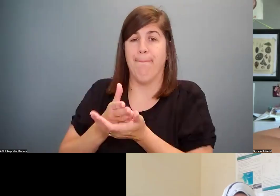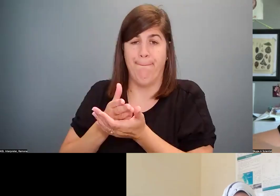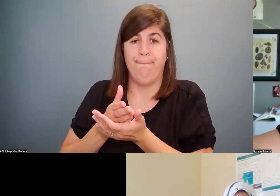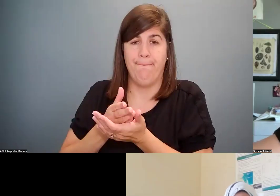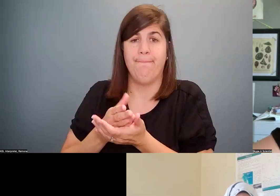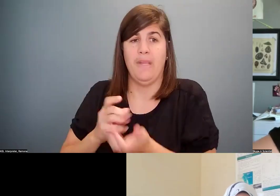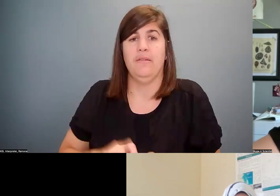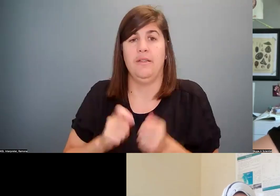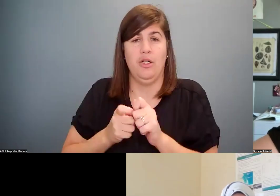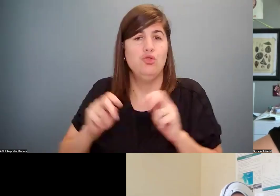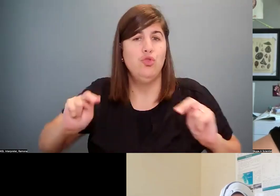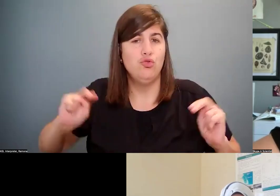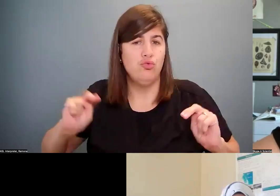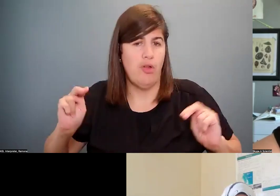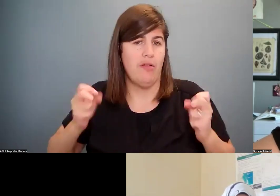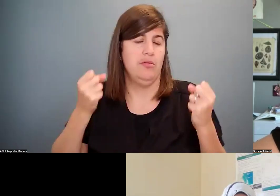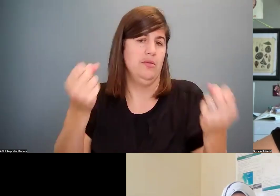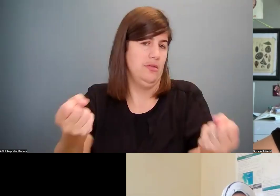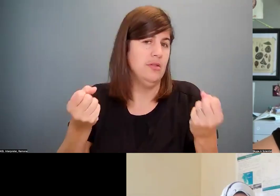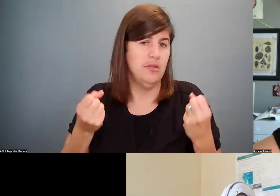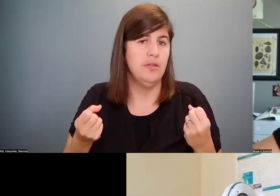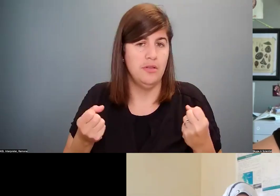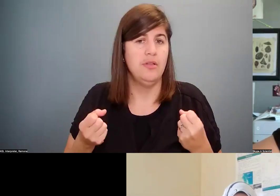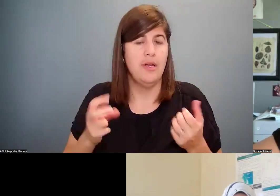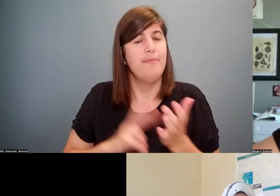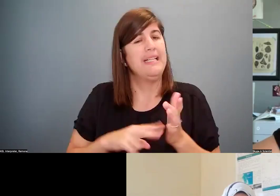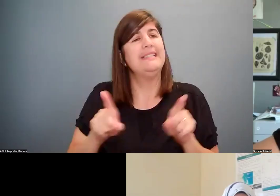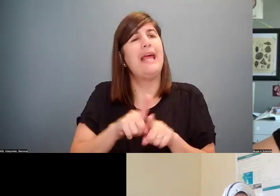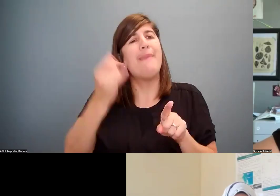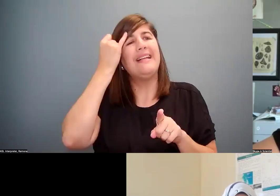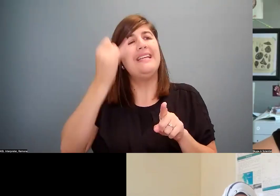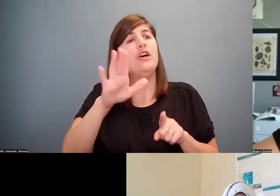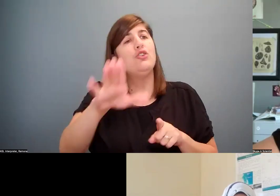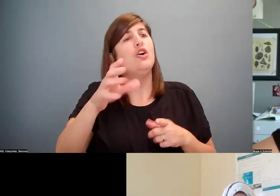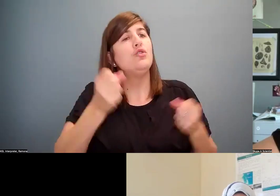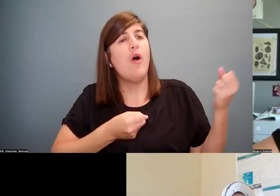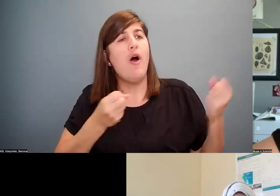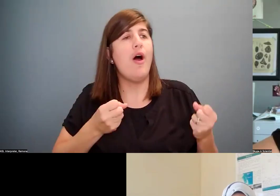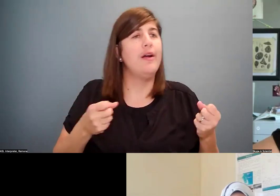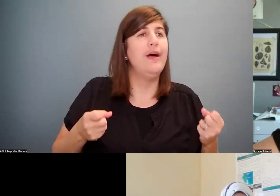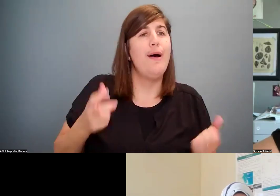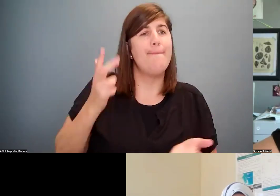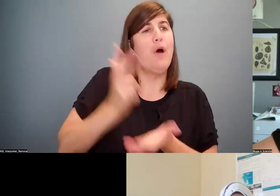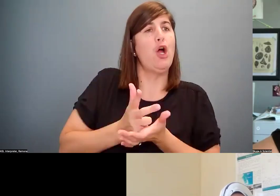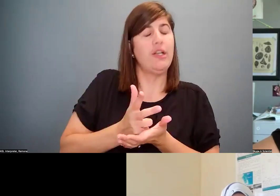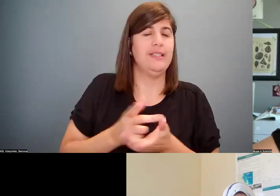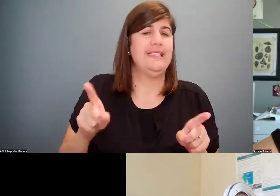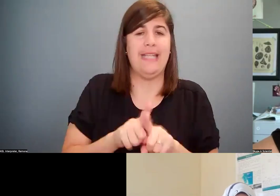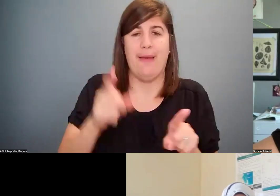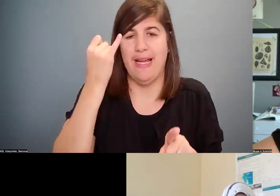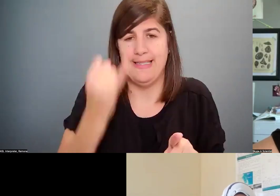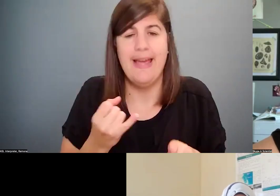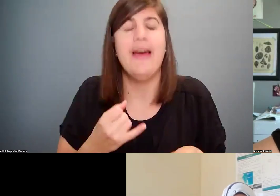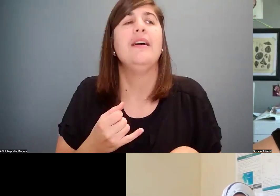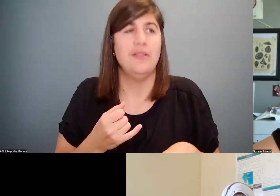neutral. It's basically like putting your car into park. So we stop the boat and we let the whale just do its thing, let it